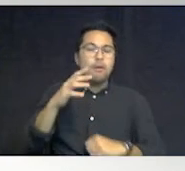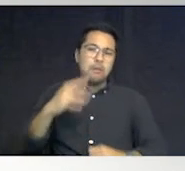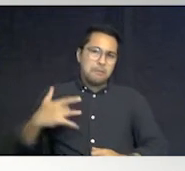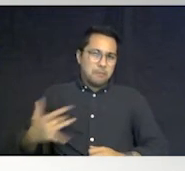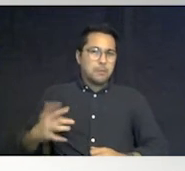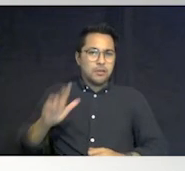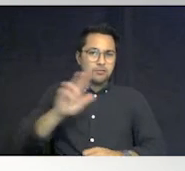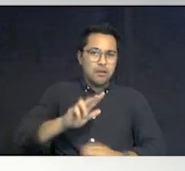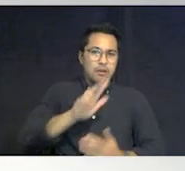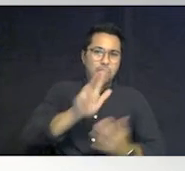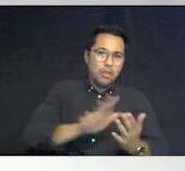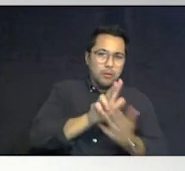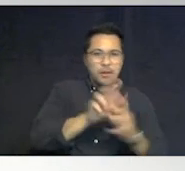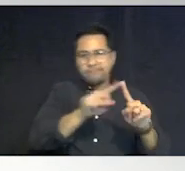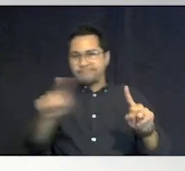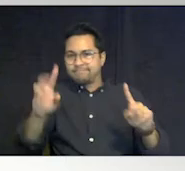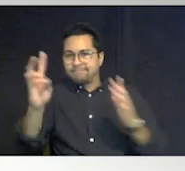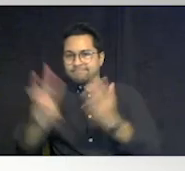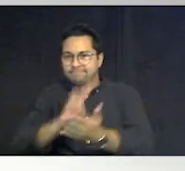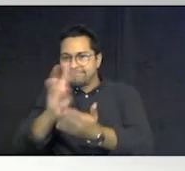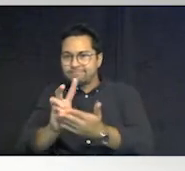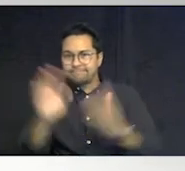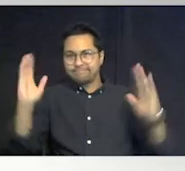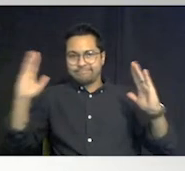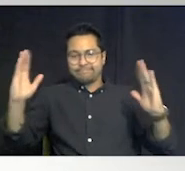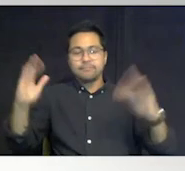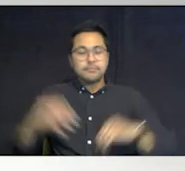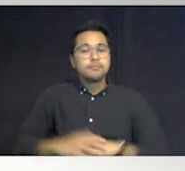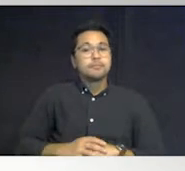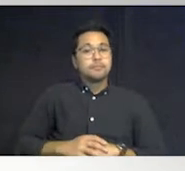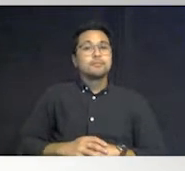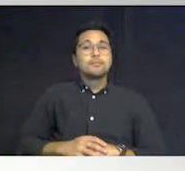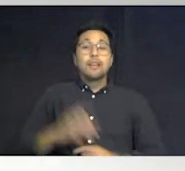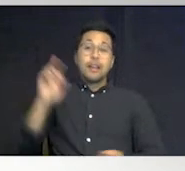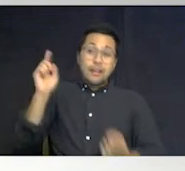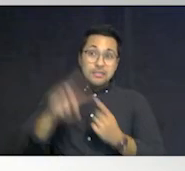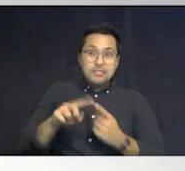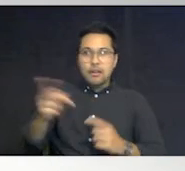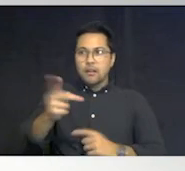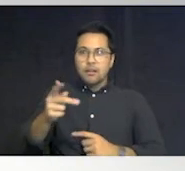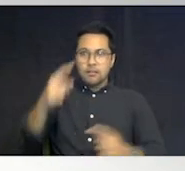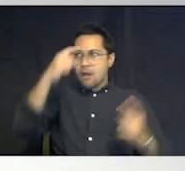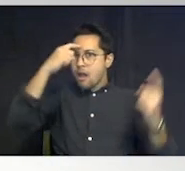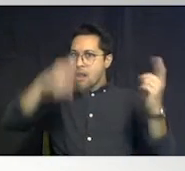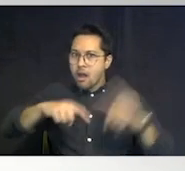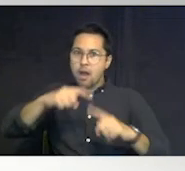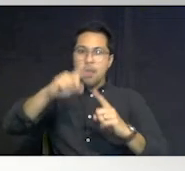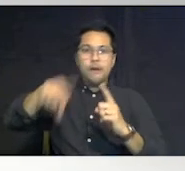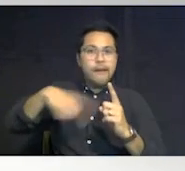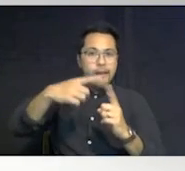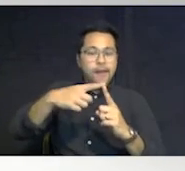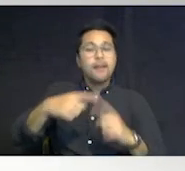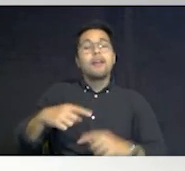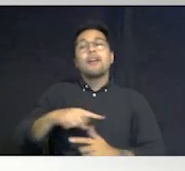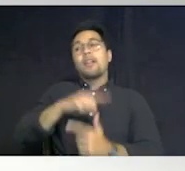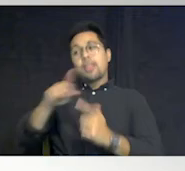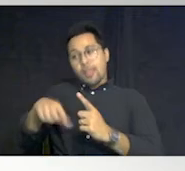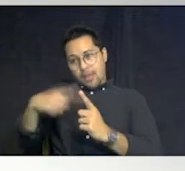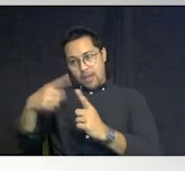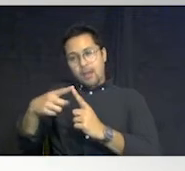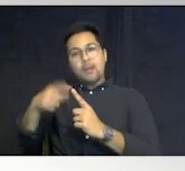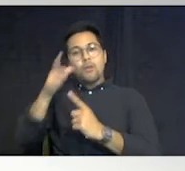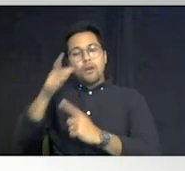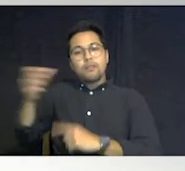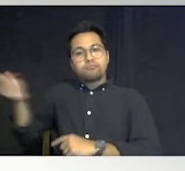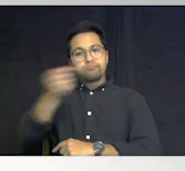Those proposed dates and times will be shared with each party until we come to an agreed upon. The mediator will then be assigned. A confirmation